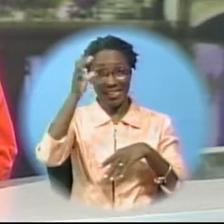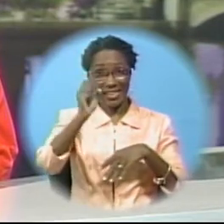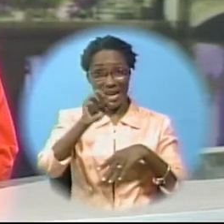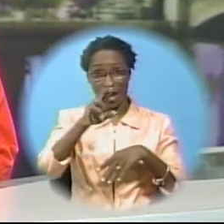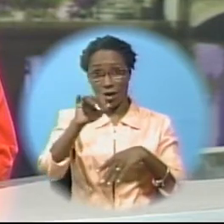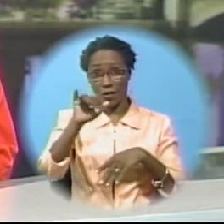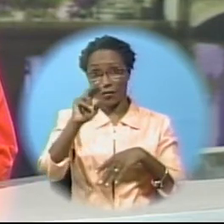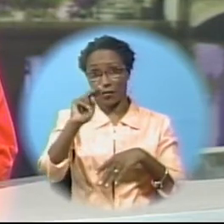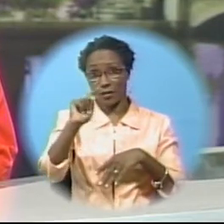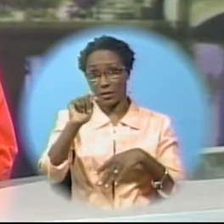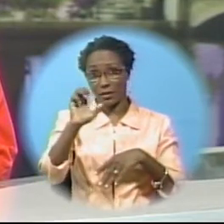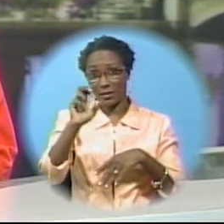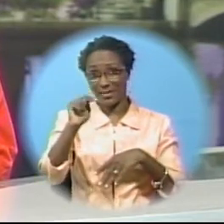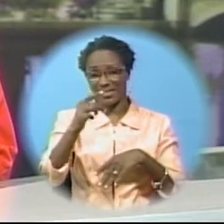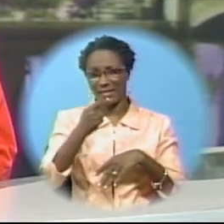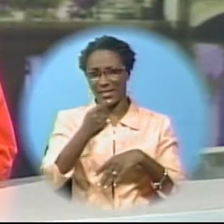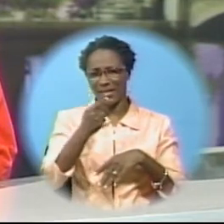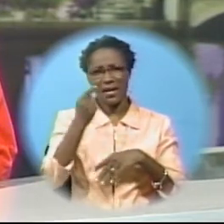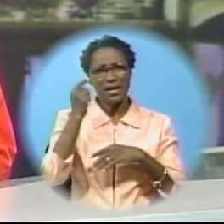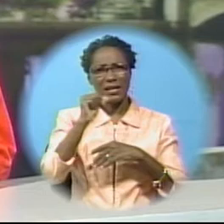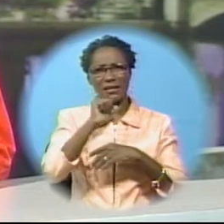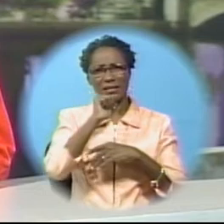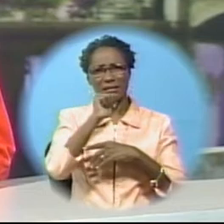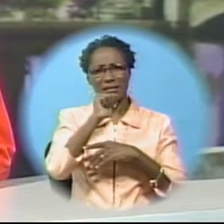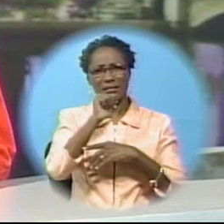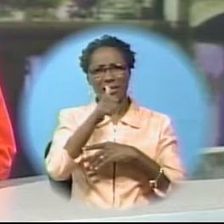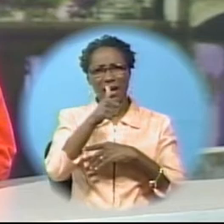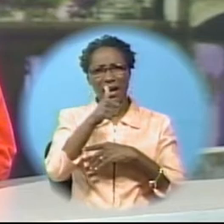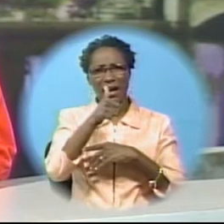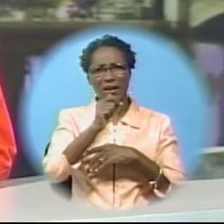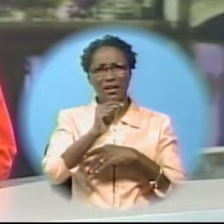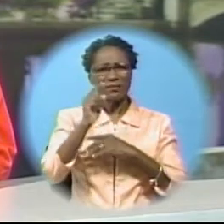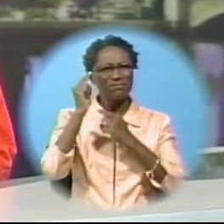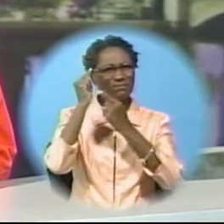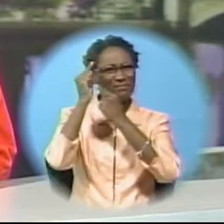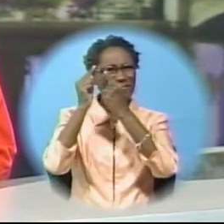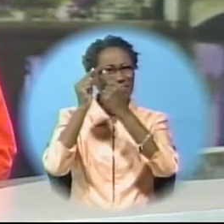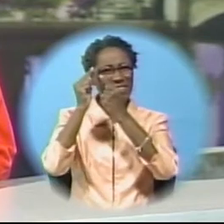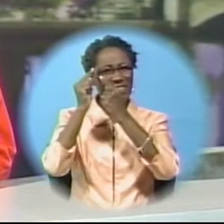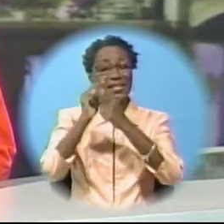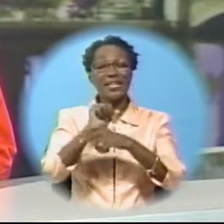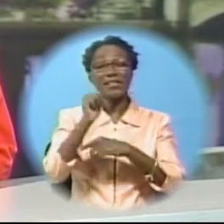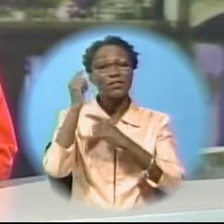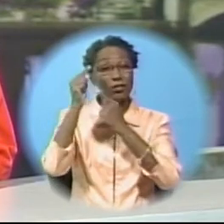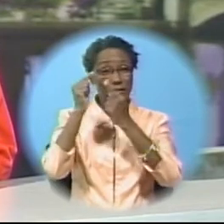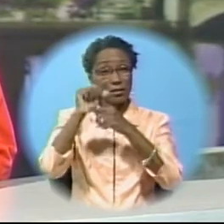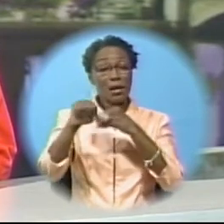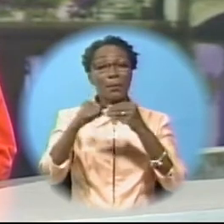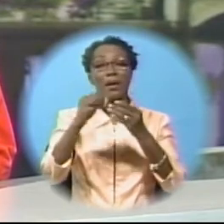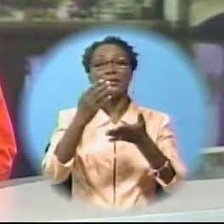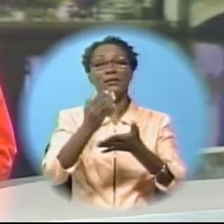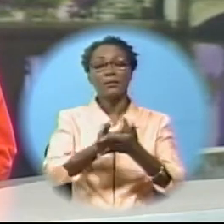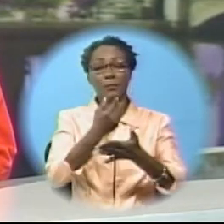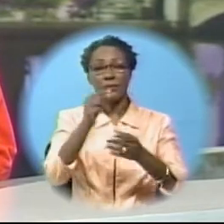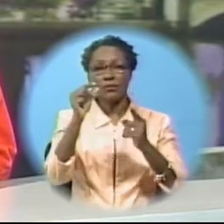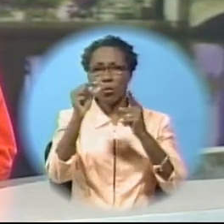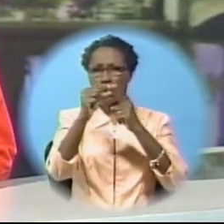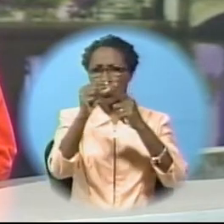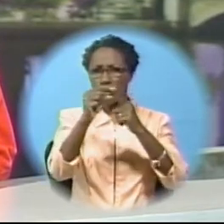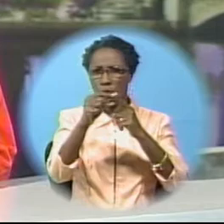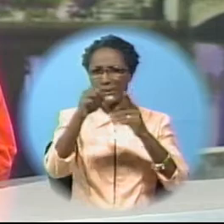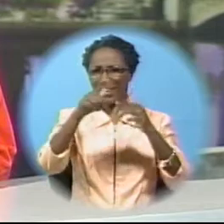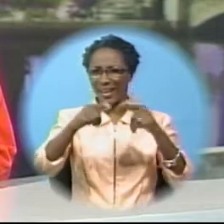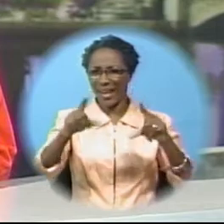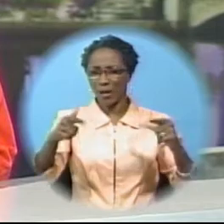motion. It's understood he sent it back to the opposition and asked them to consider making adjustments. It seems that once these concerns